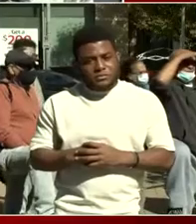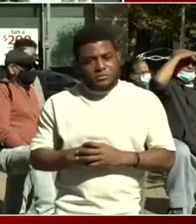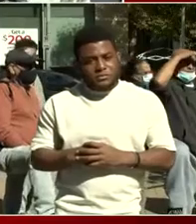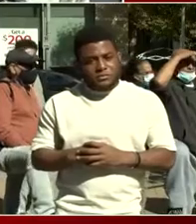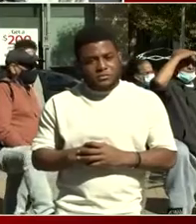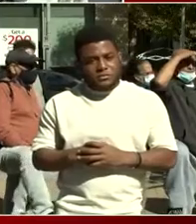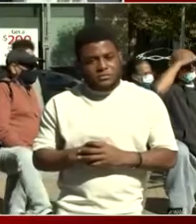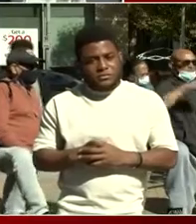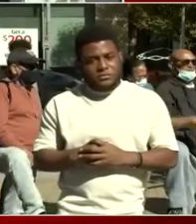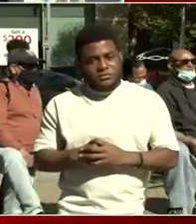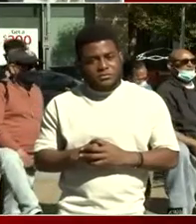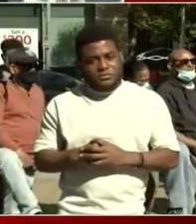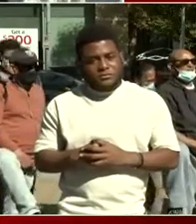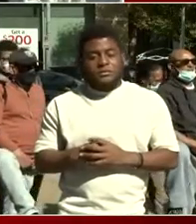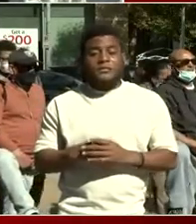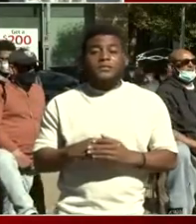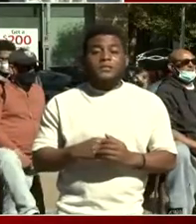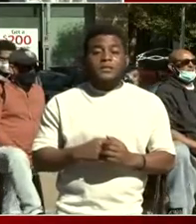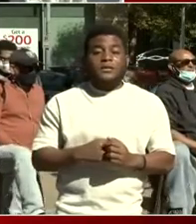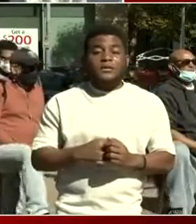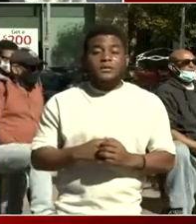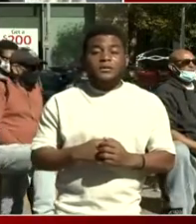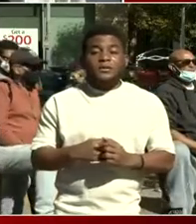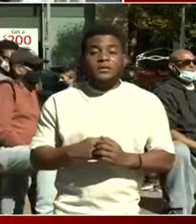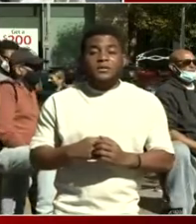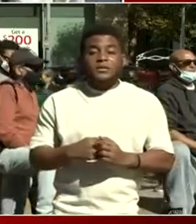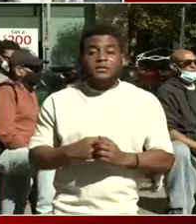And can you introduce yourself?